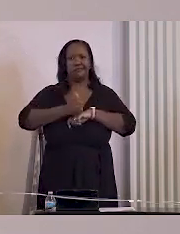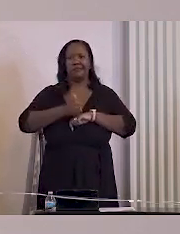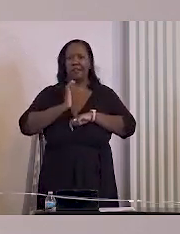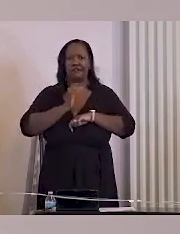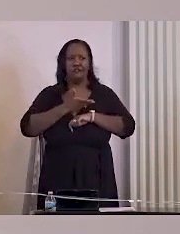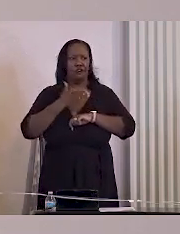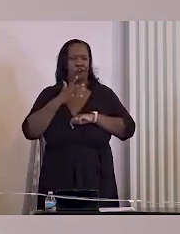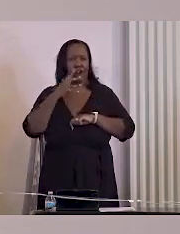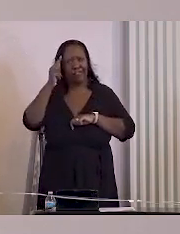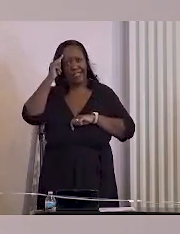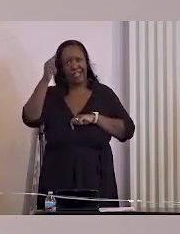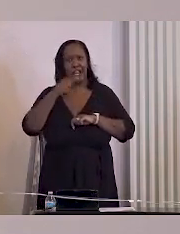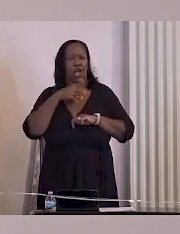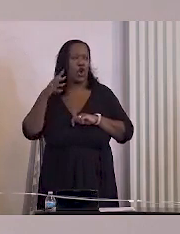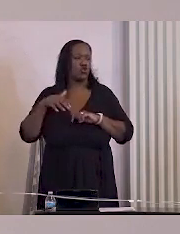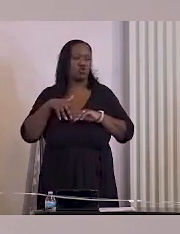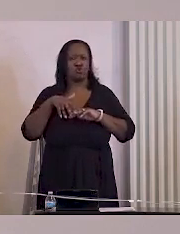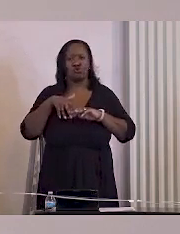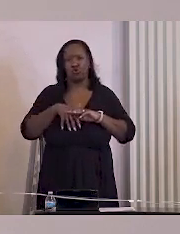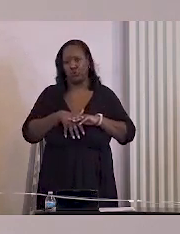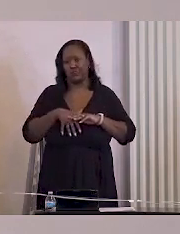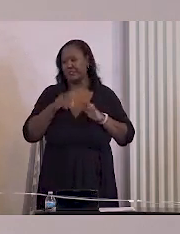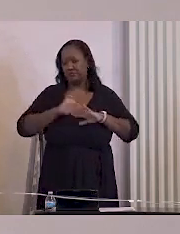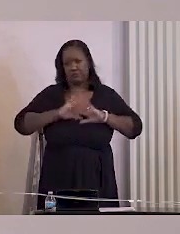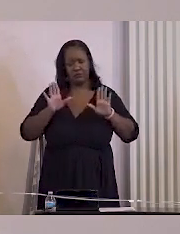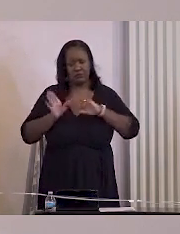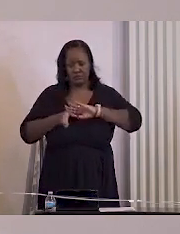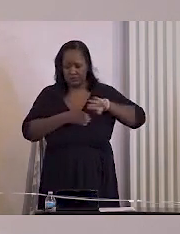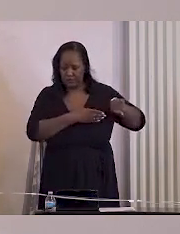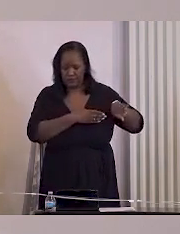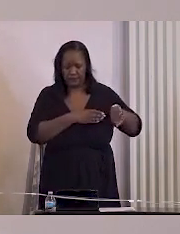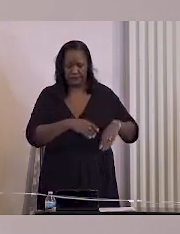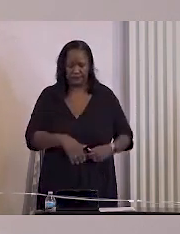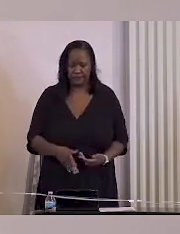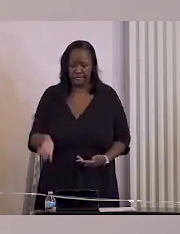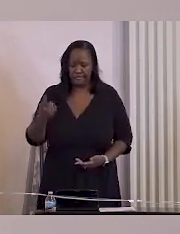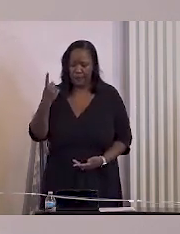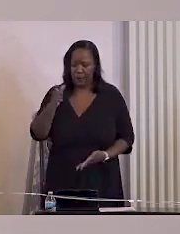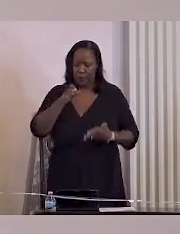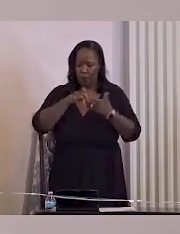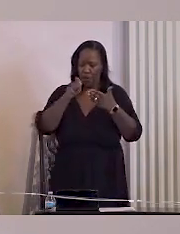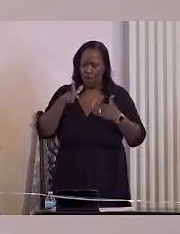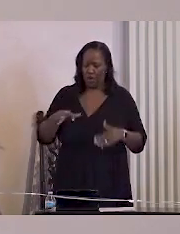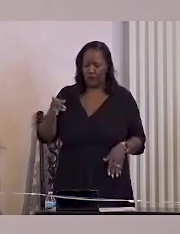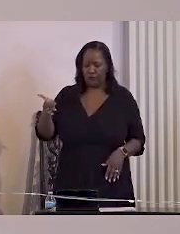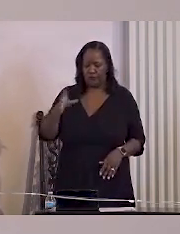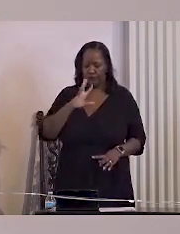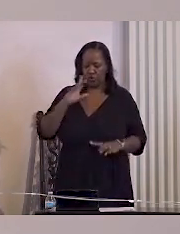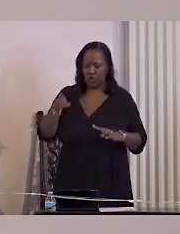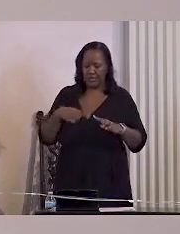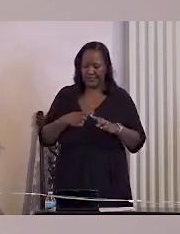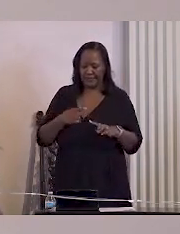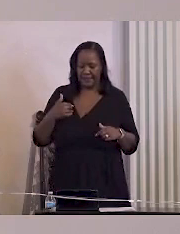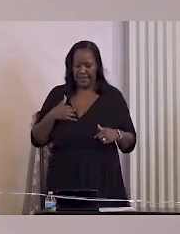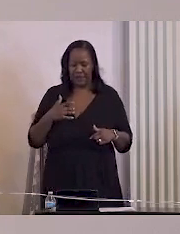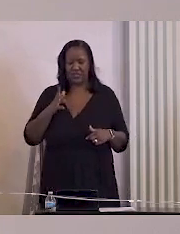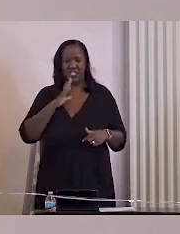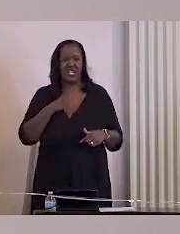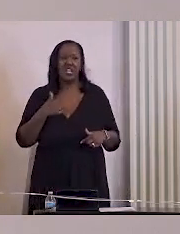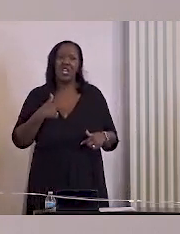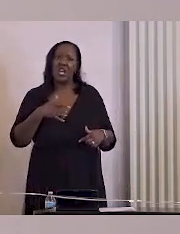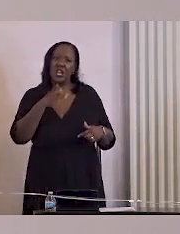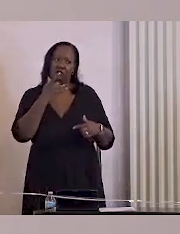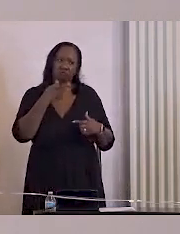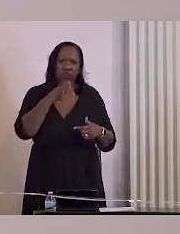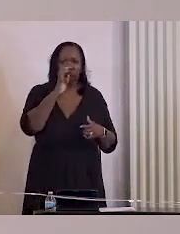theological roots as UUs. Adrienne Marie Brown, author and activist, speaks to the concept of rugged individualism